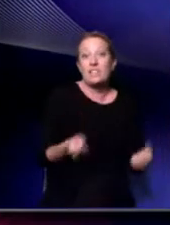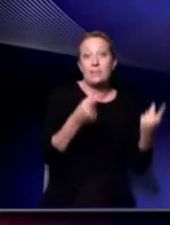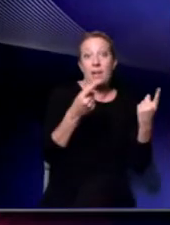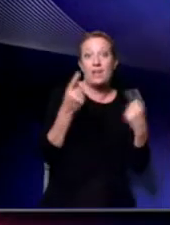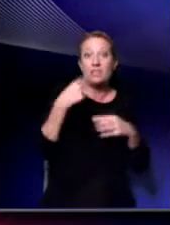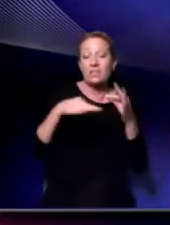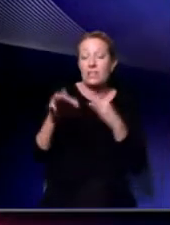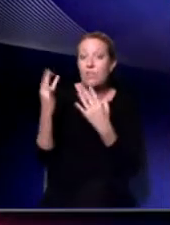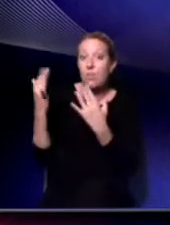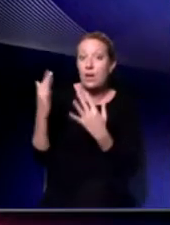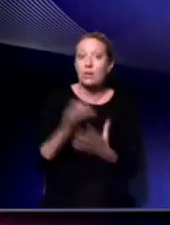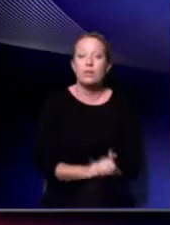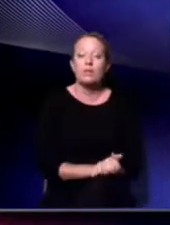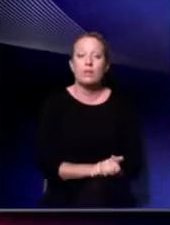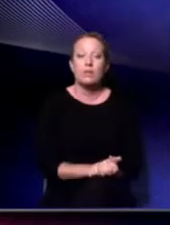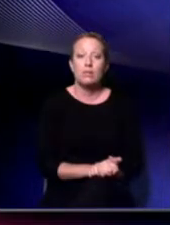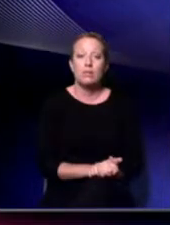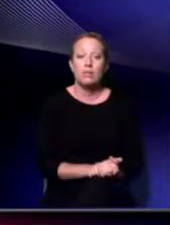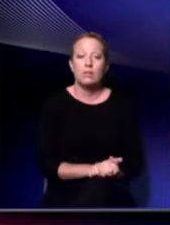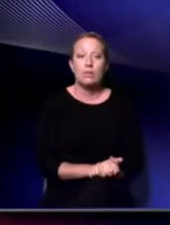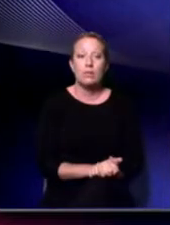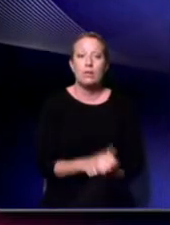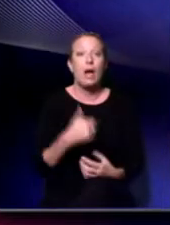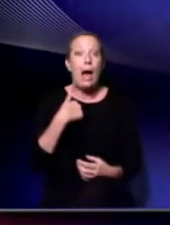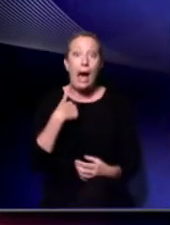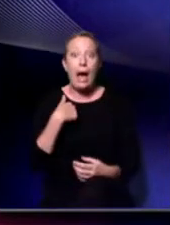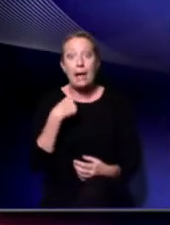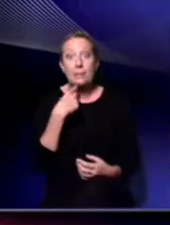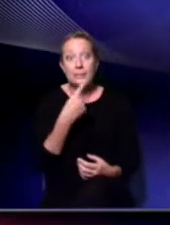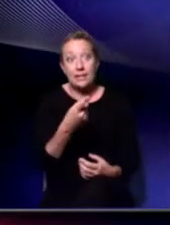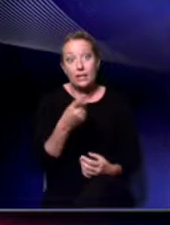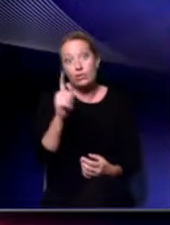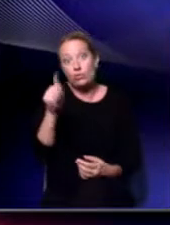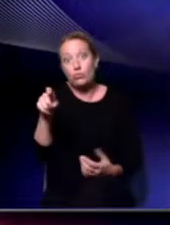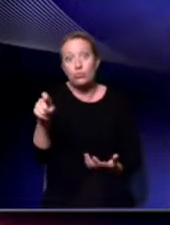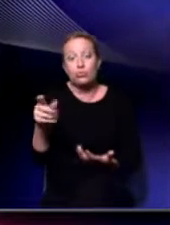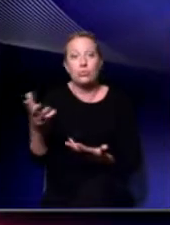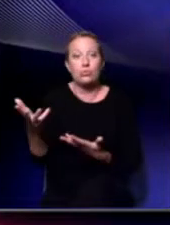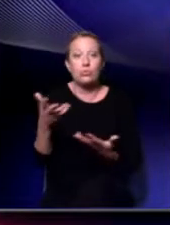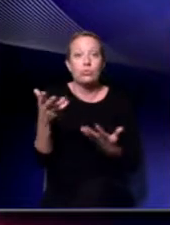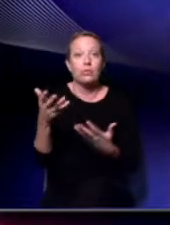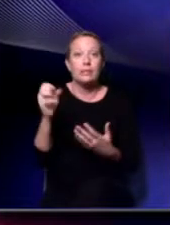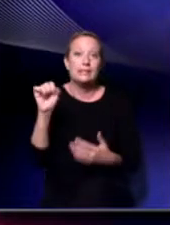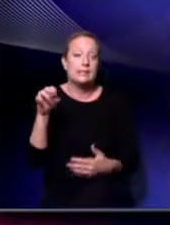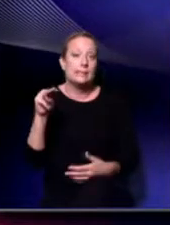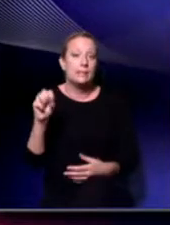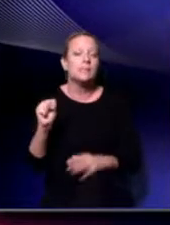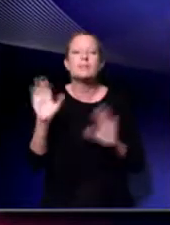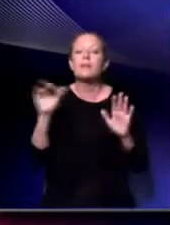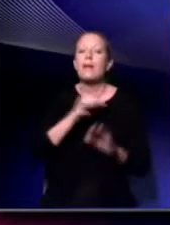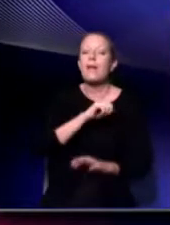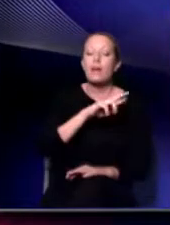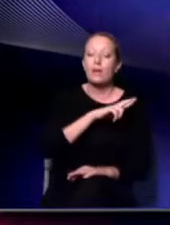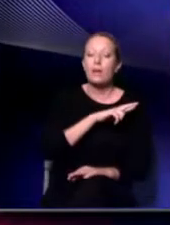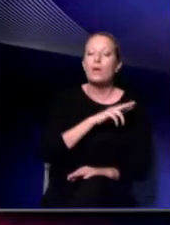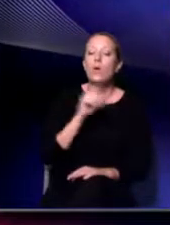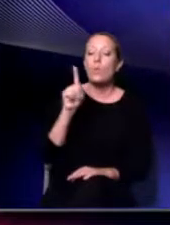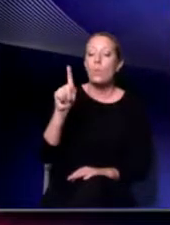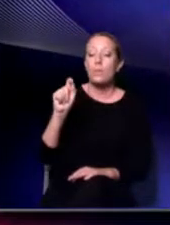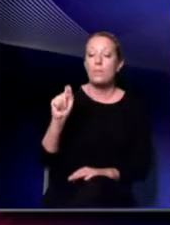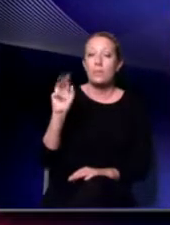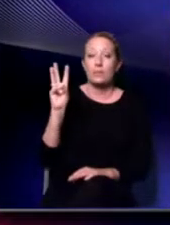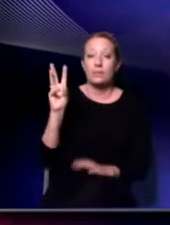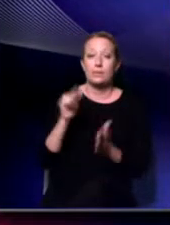No, I'm not saying that. I am. Because the 1.6, okay, let me back up. The 1.6 million,